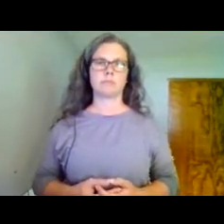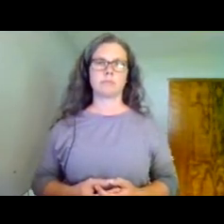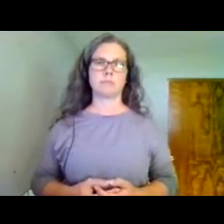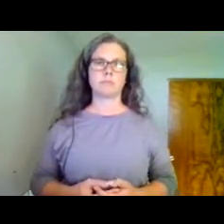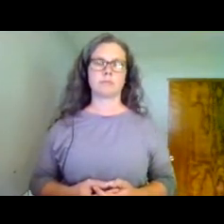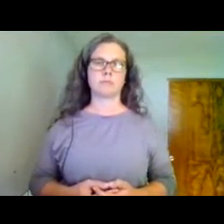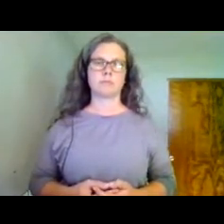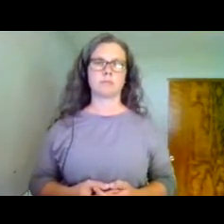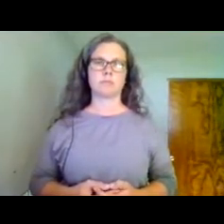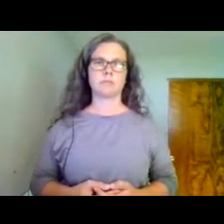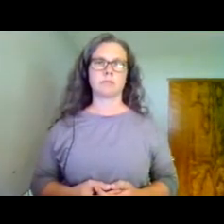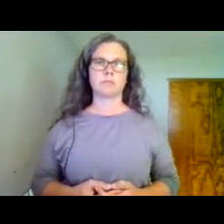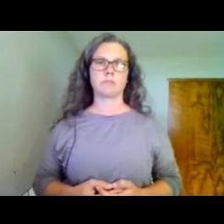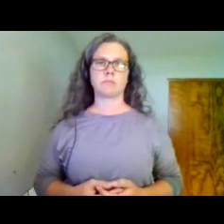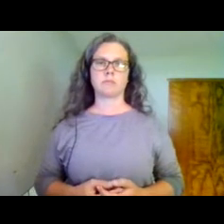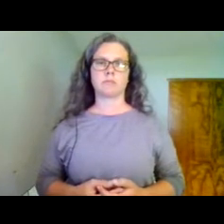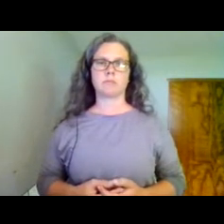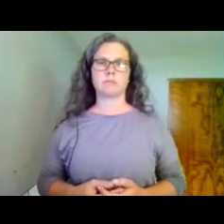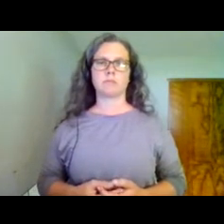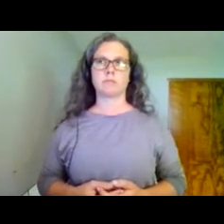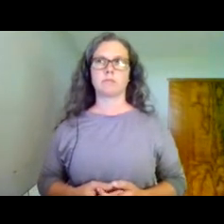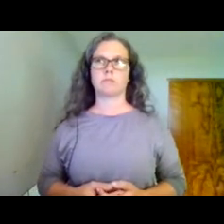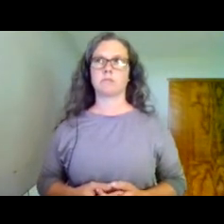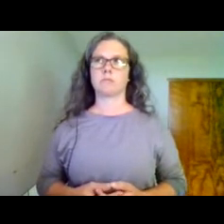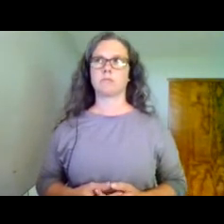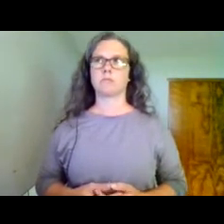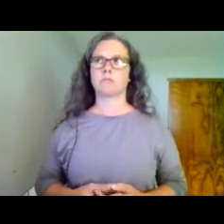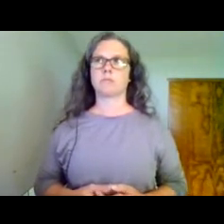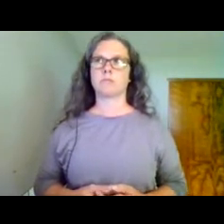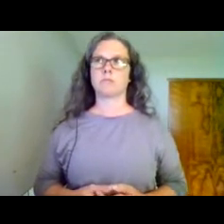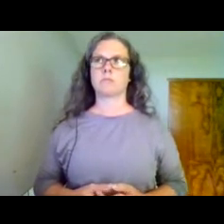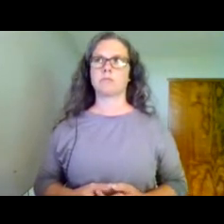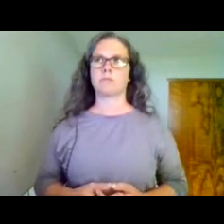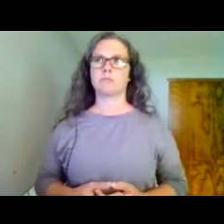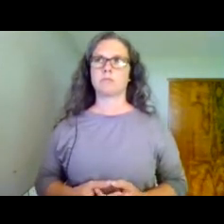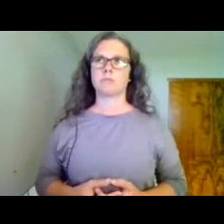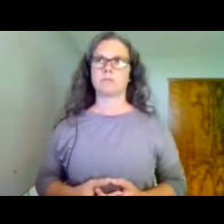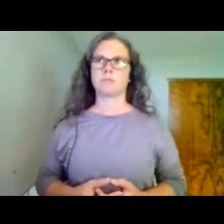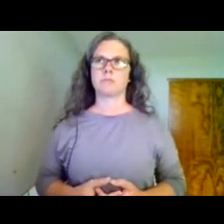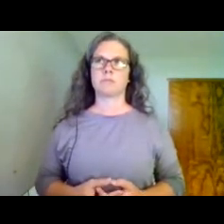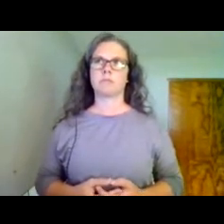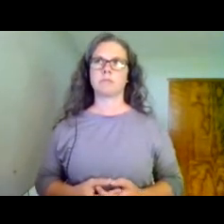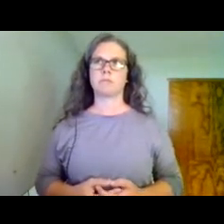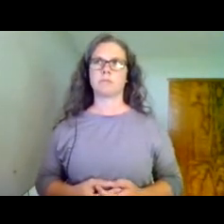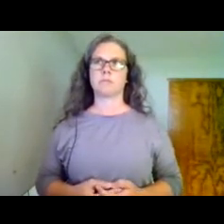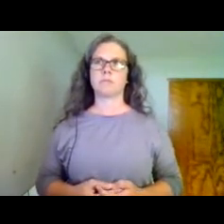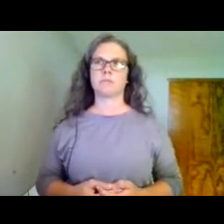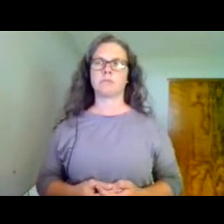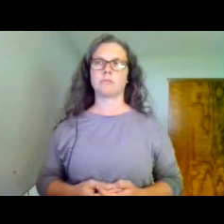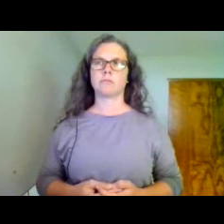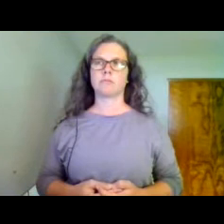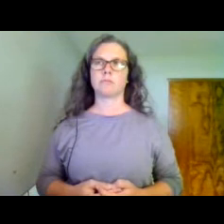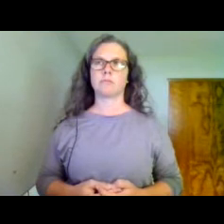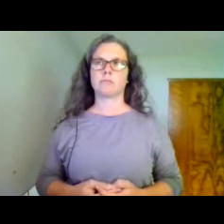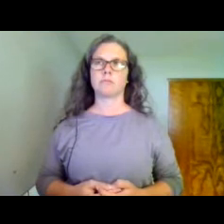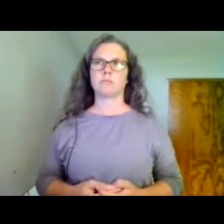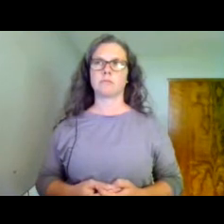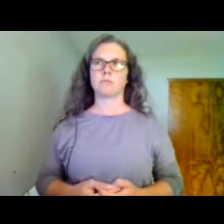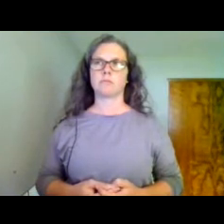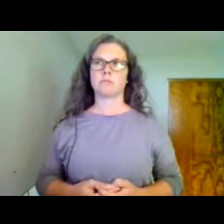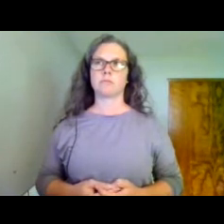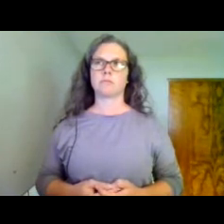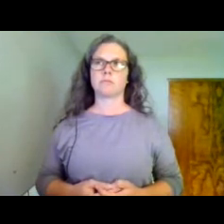you the location. This is on Central Avenue, directly downstream of Wildwood Metro Park. It's a 15-acre site along the Ottawa River.